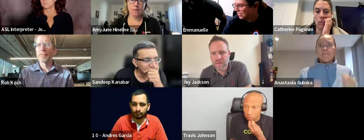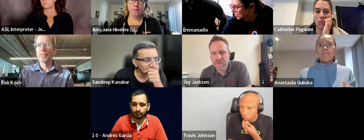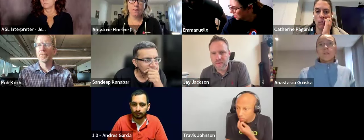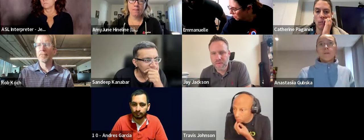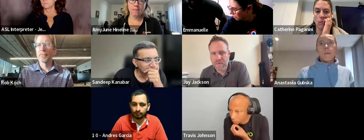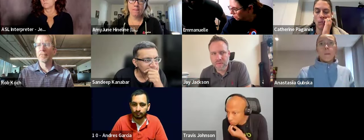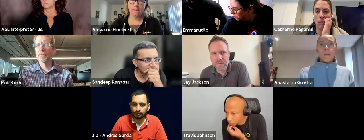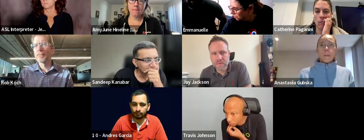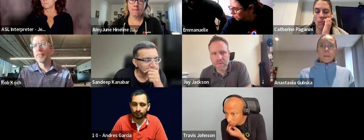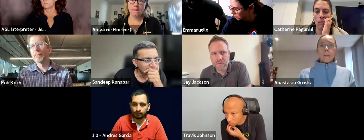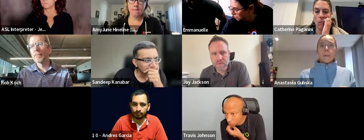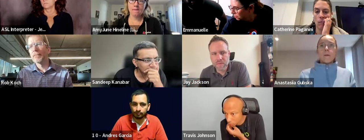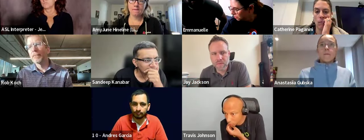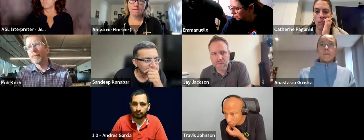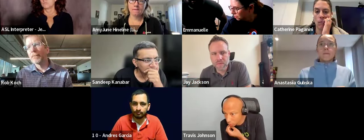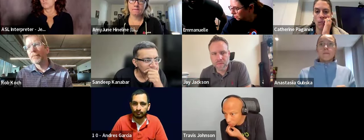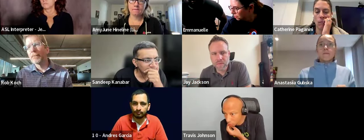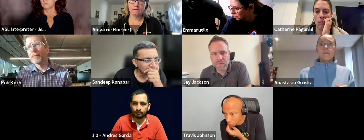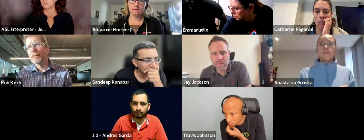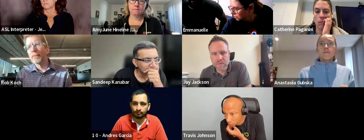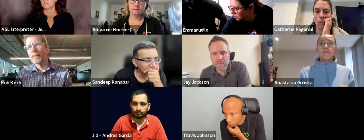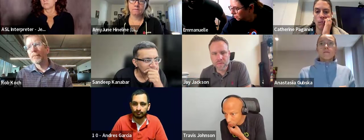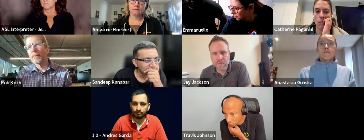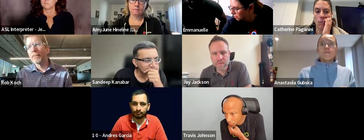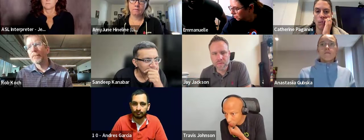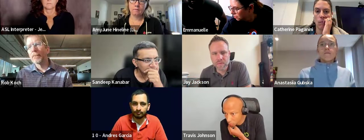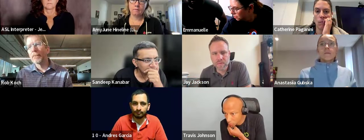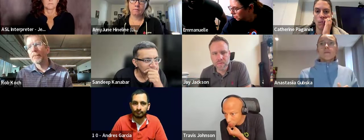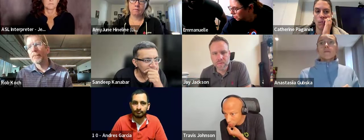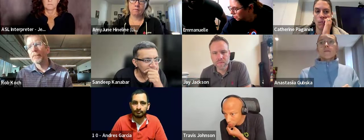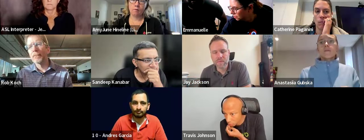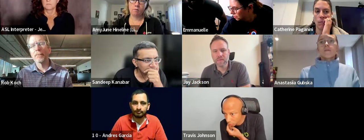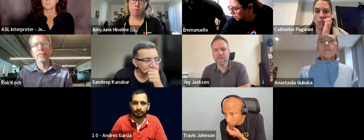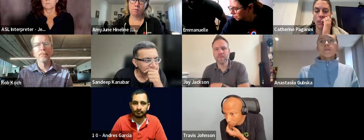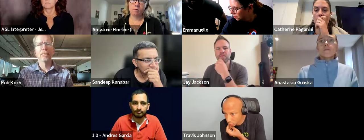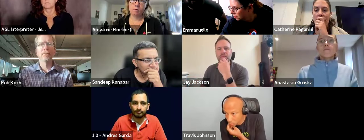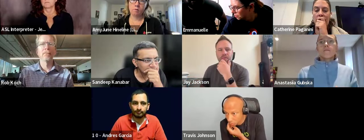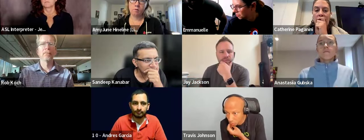I think that's the only way you just have to do it, how you can do it. I don't know if there's a perfect way to do it.